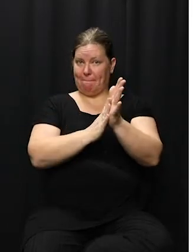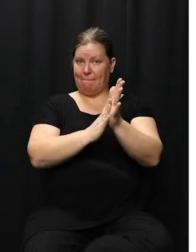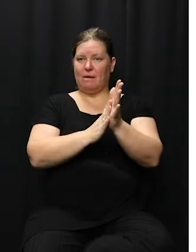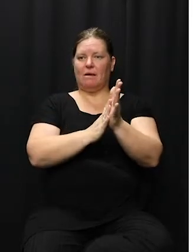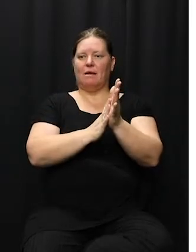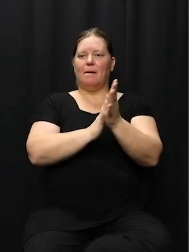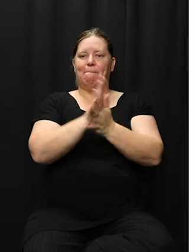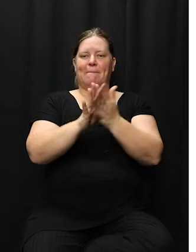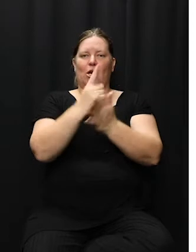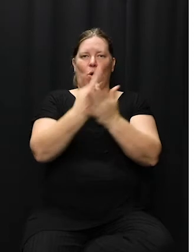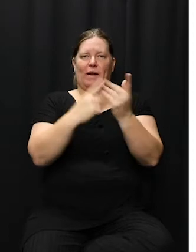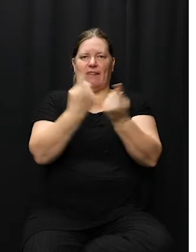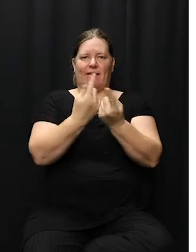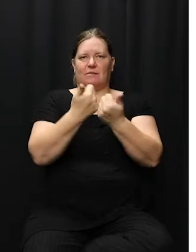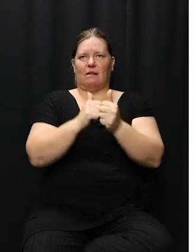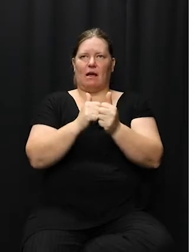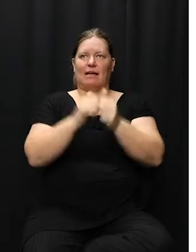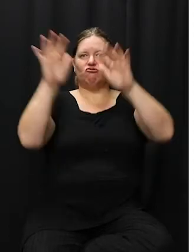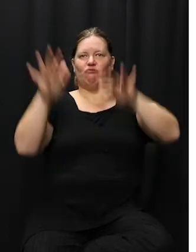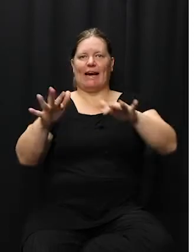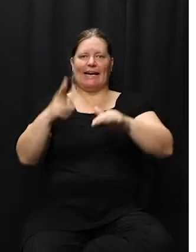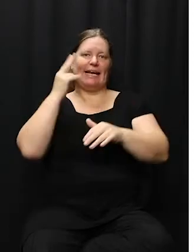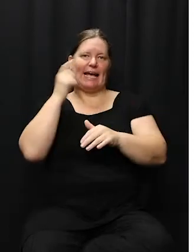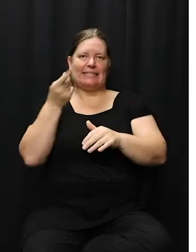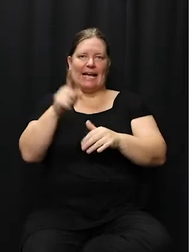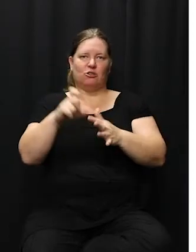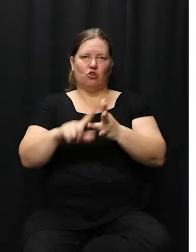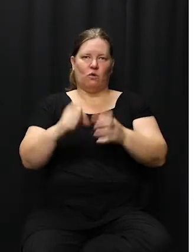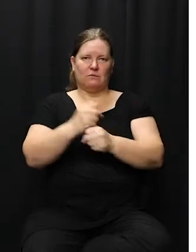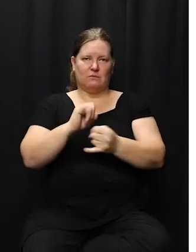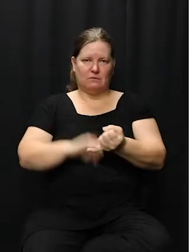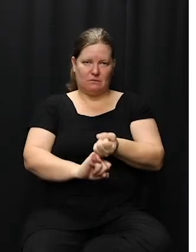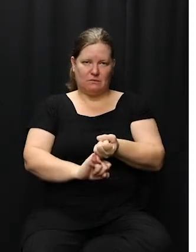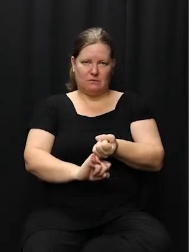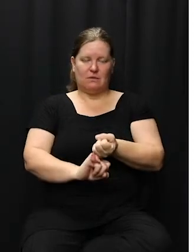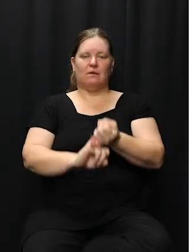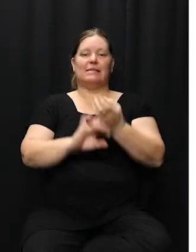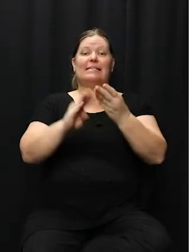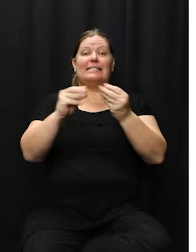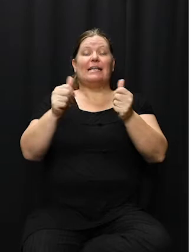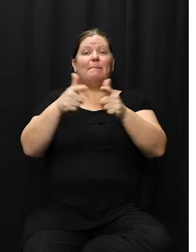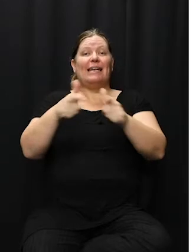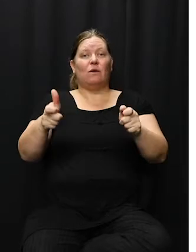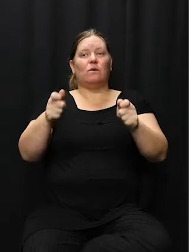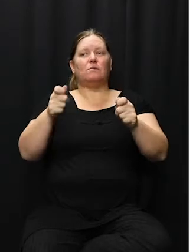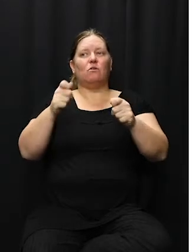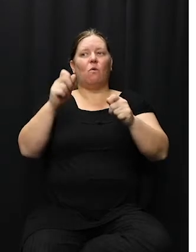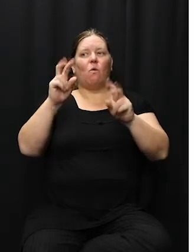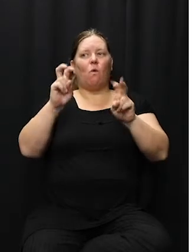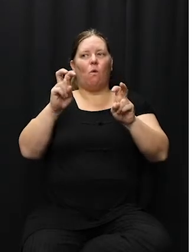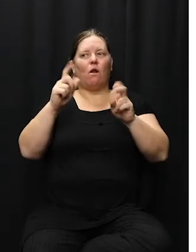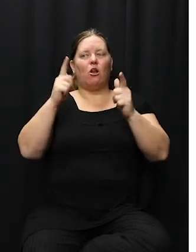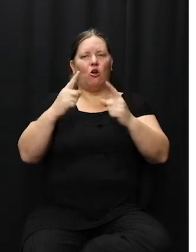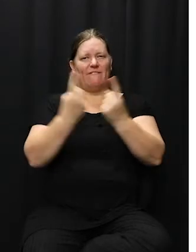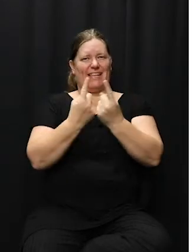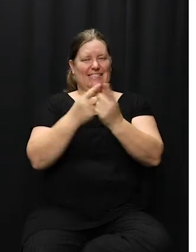meaning only things like it's raining cats and dogs, for example. But some linguists use